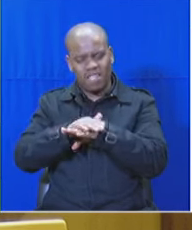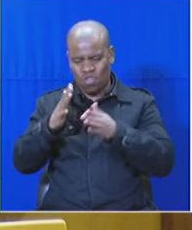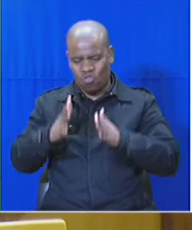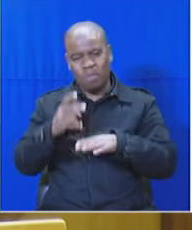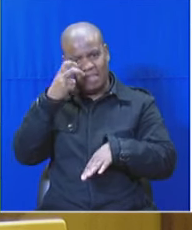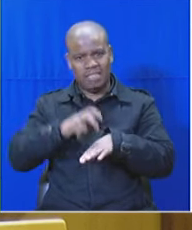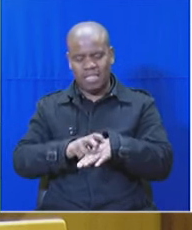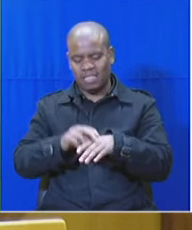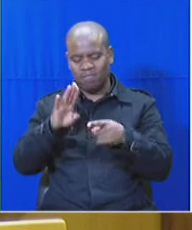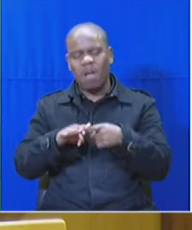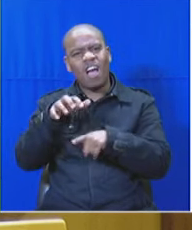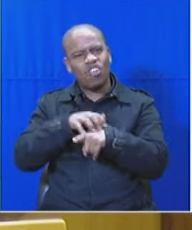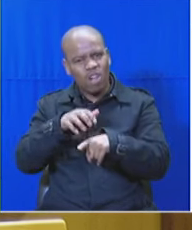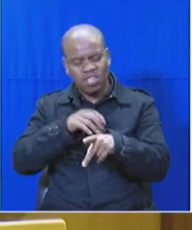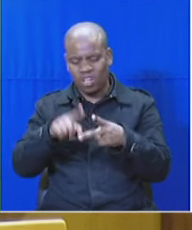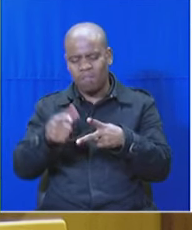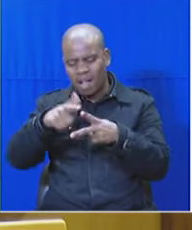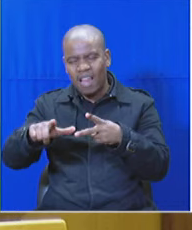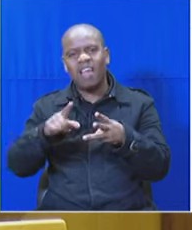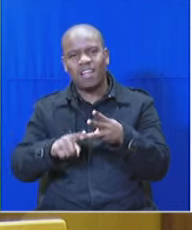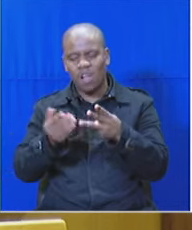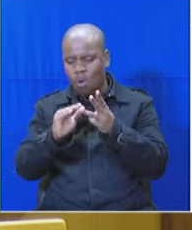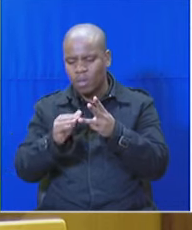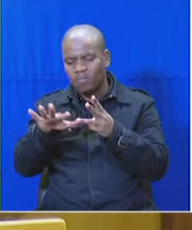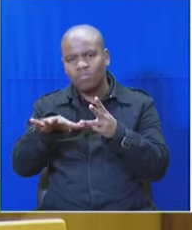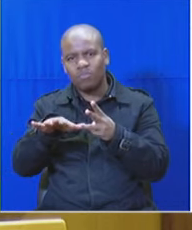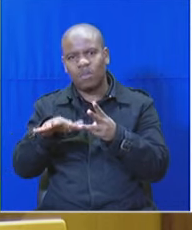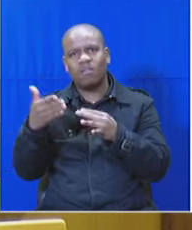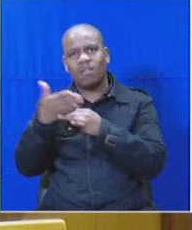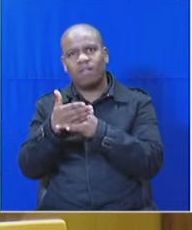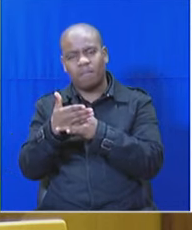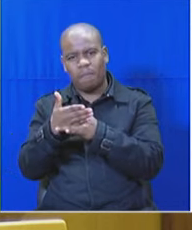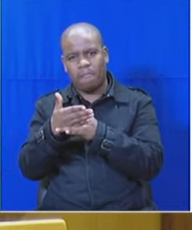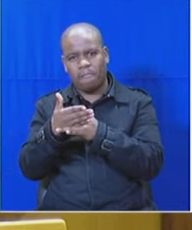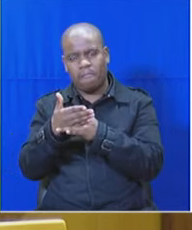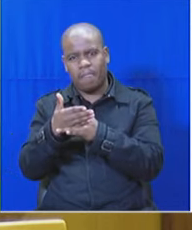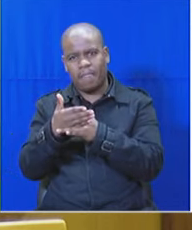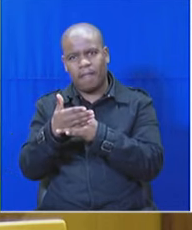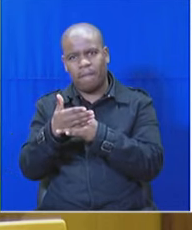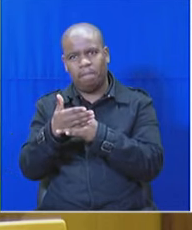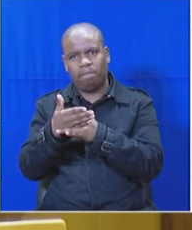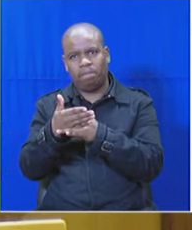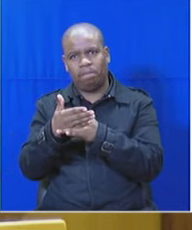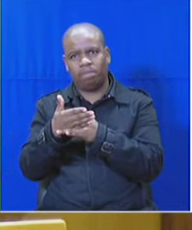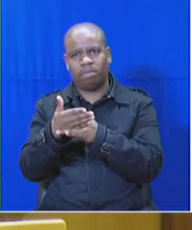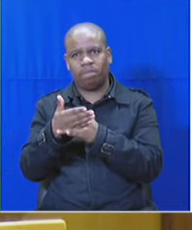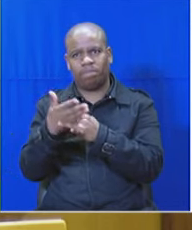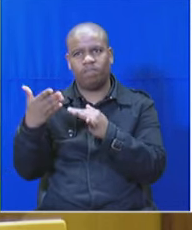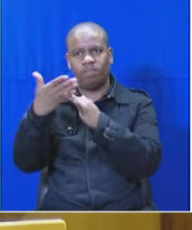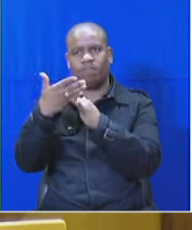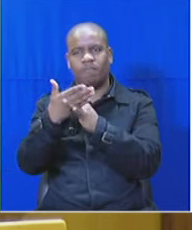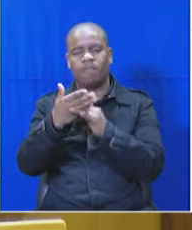The second phase deals with the rural enterprise development. And the Order, third honourable one, member, can you please take your